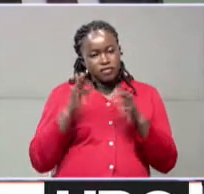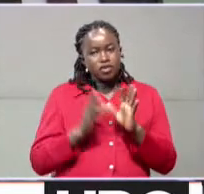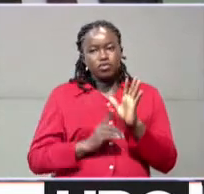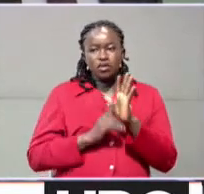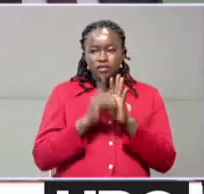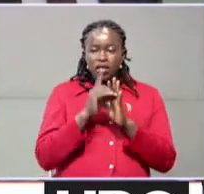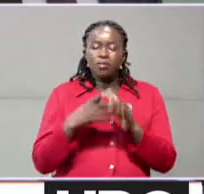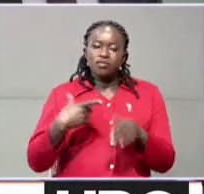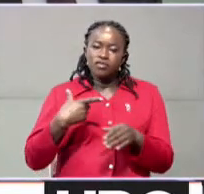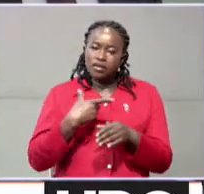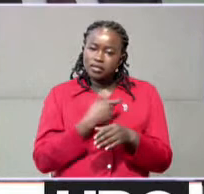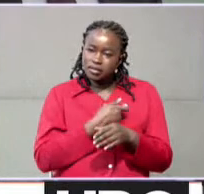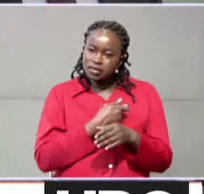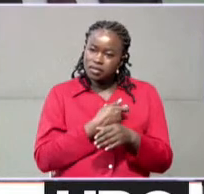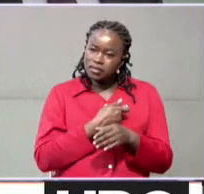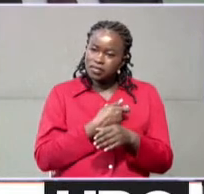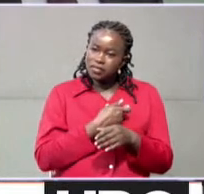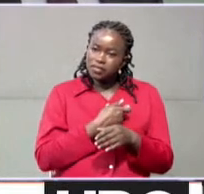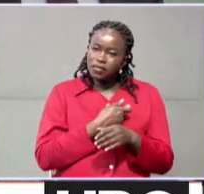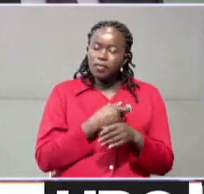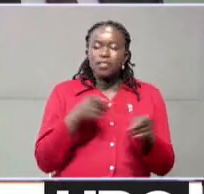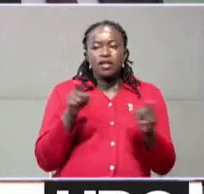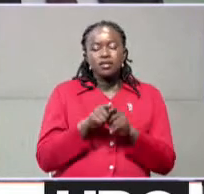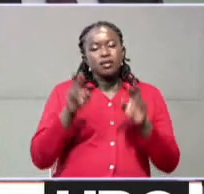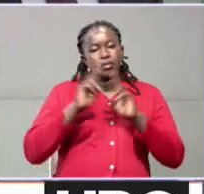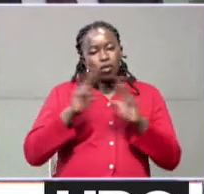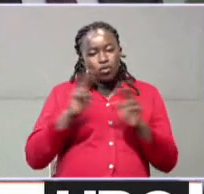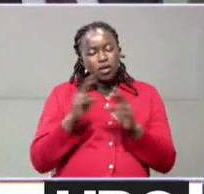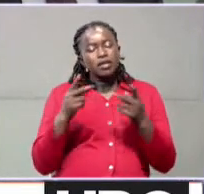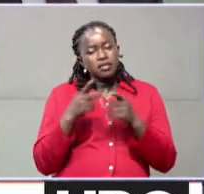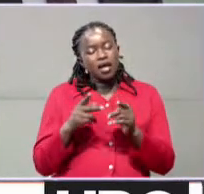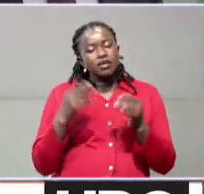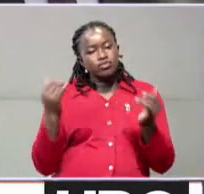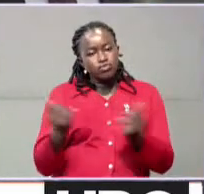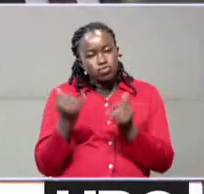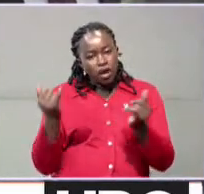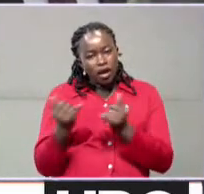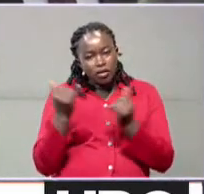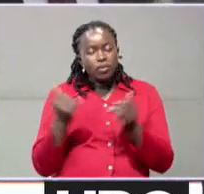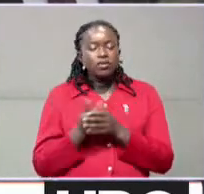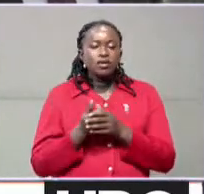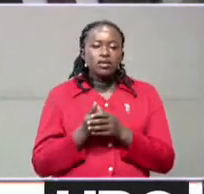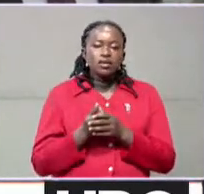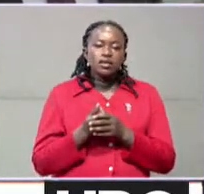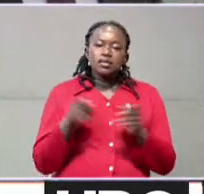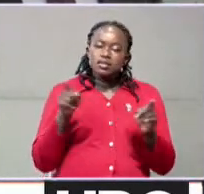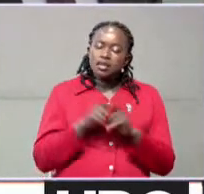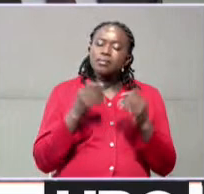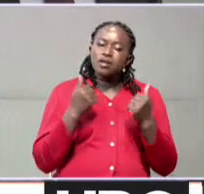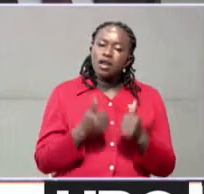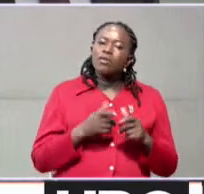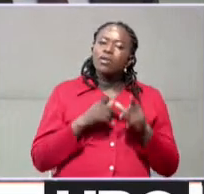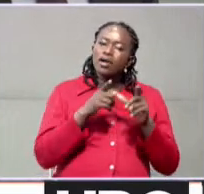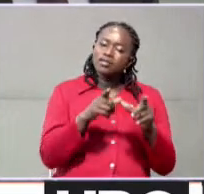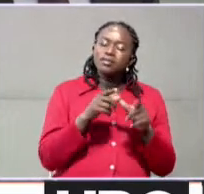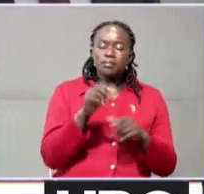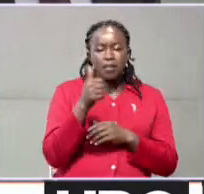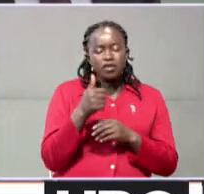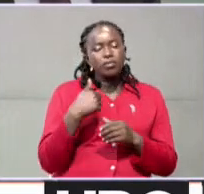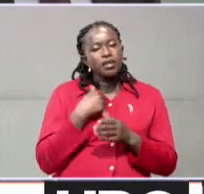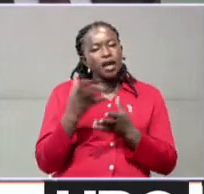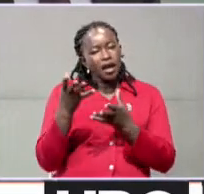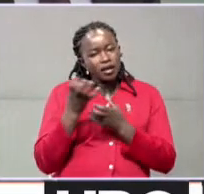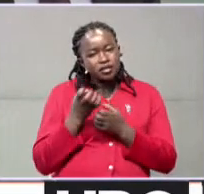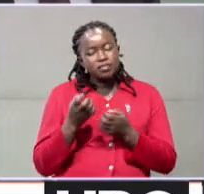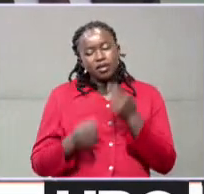vaccine and it was already on trial even when it's not yet licensed i expected you to